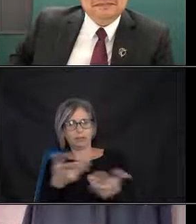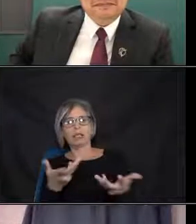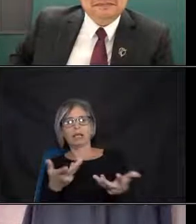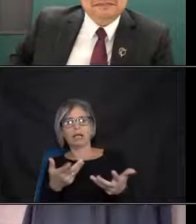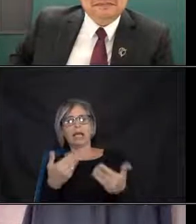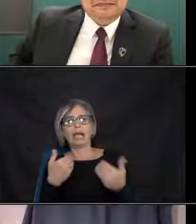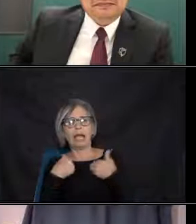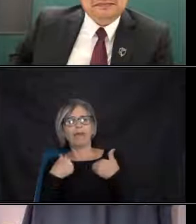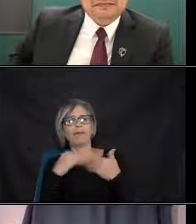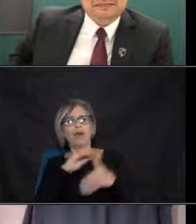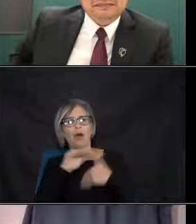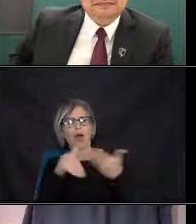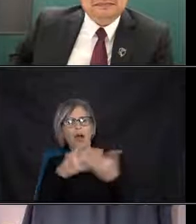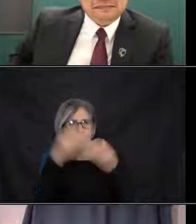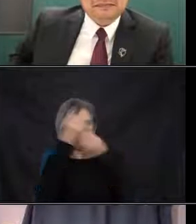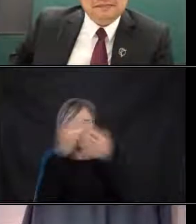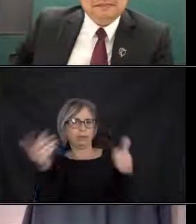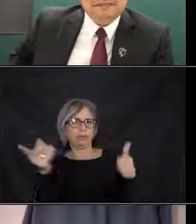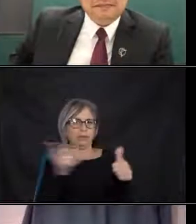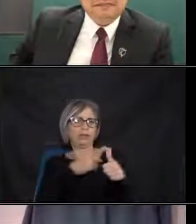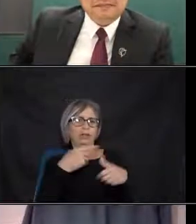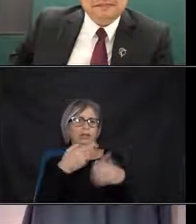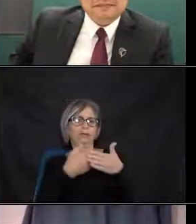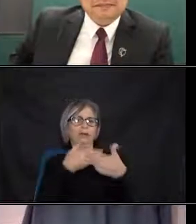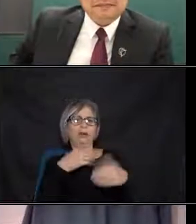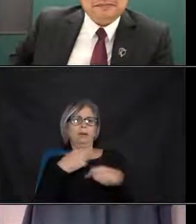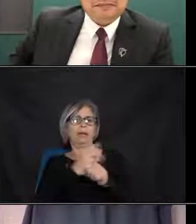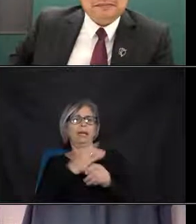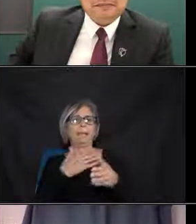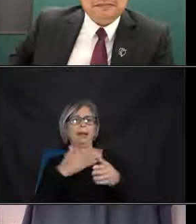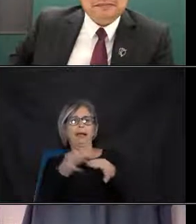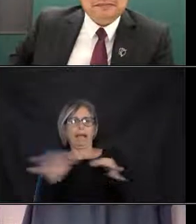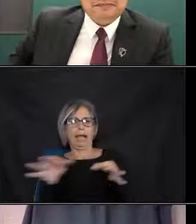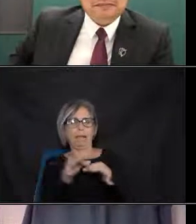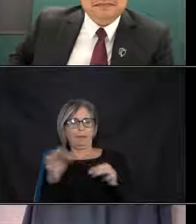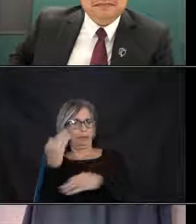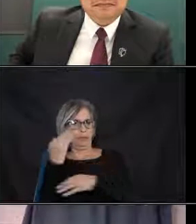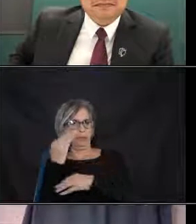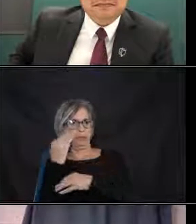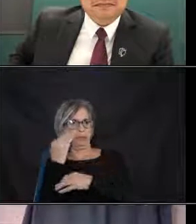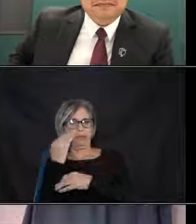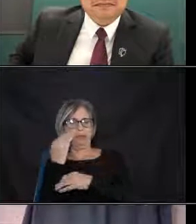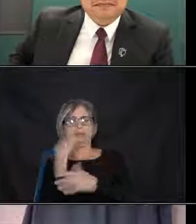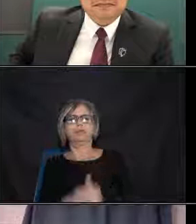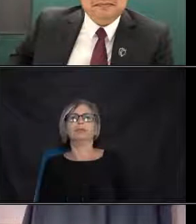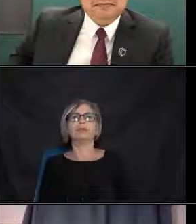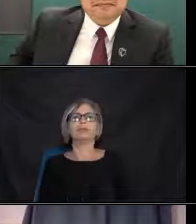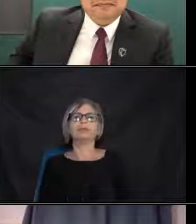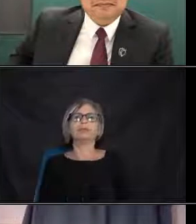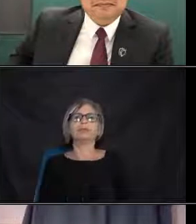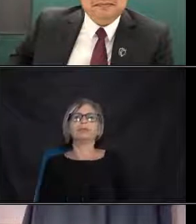all the information first before making my comments known. You know.